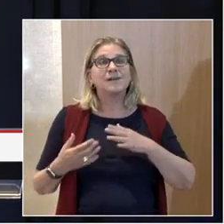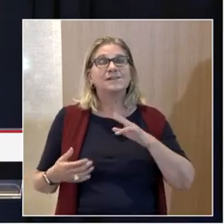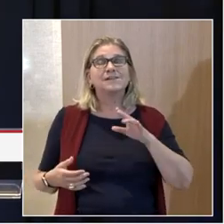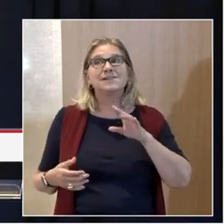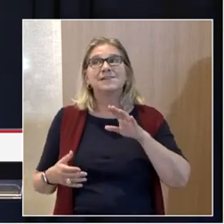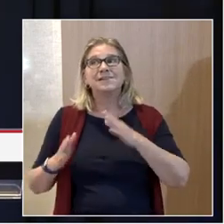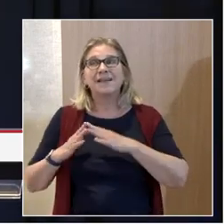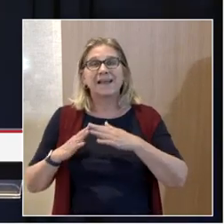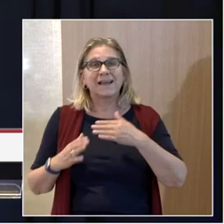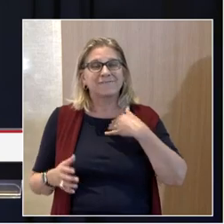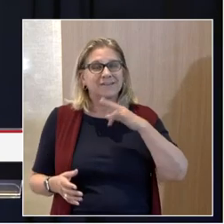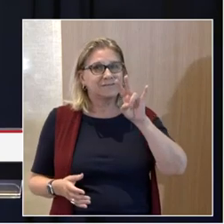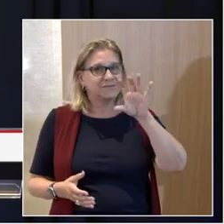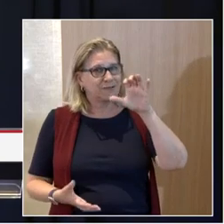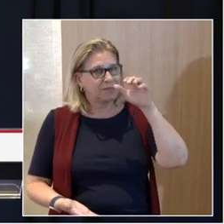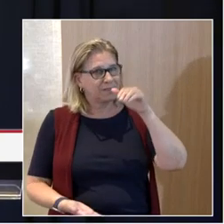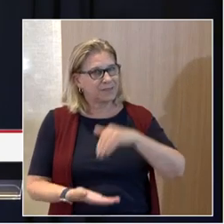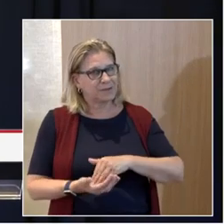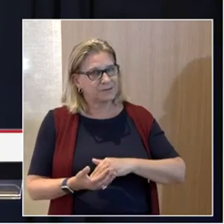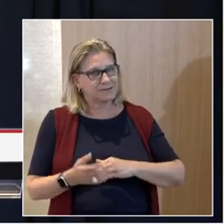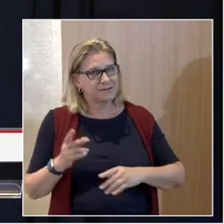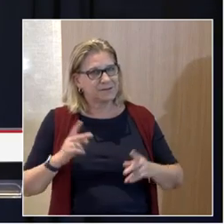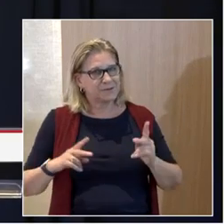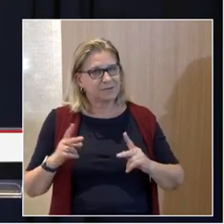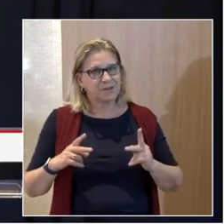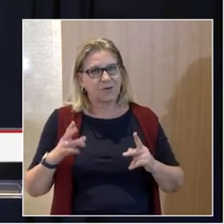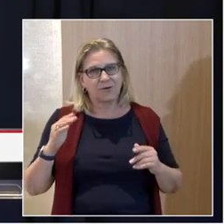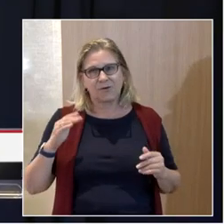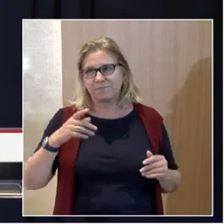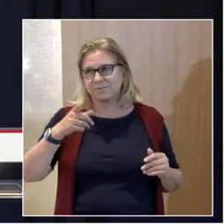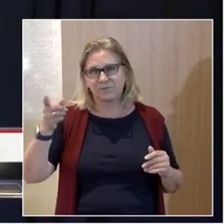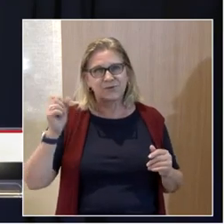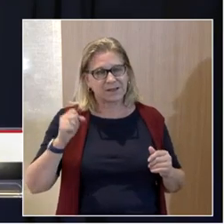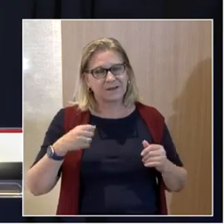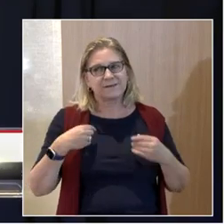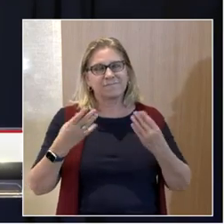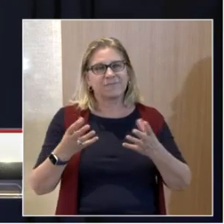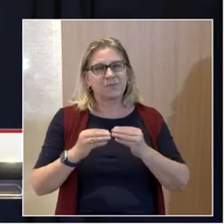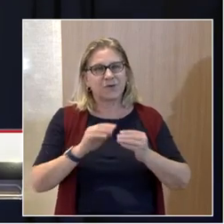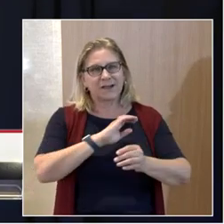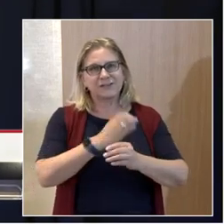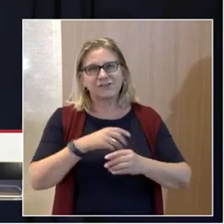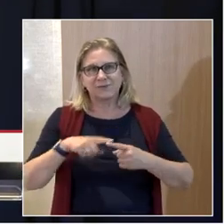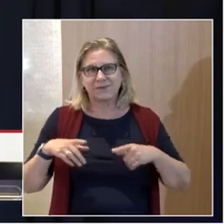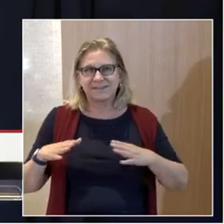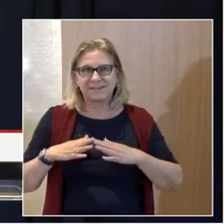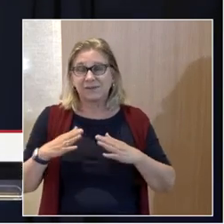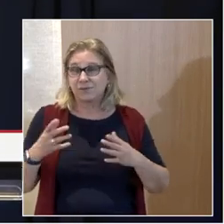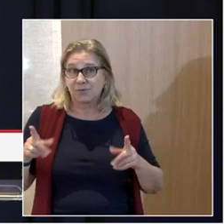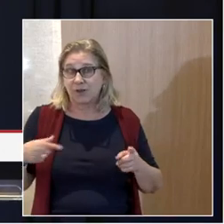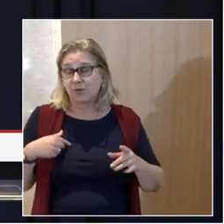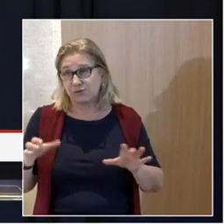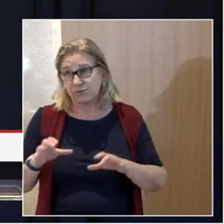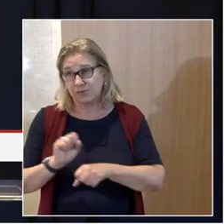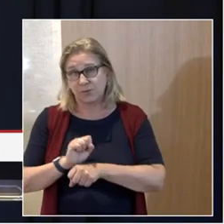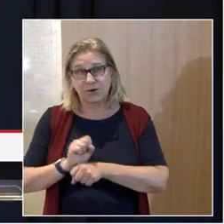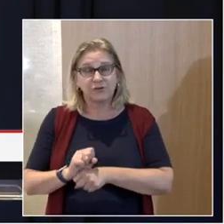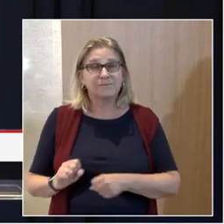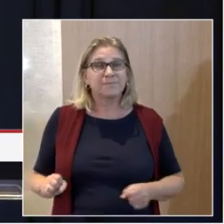that we're hoping you all can help bring to the project as we embark on our work. Just to speak a little bit about where